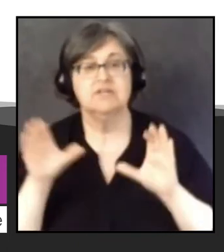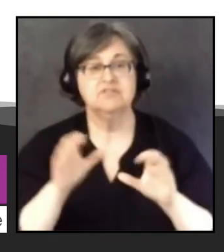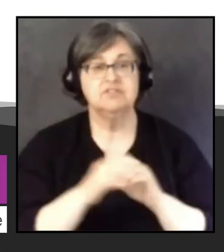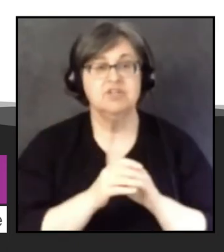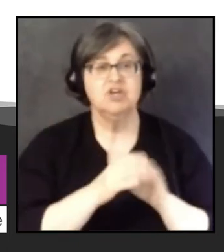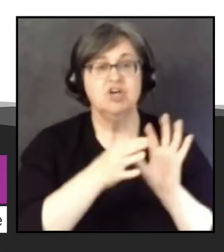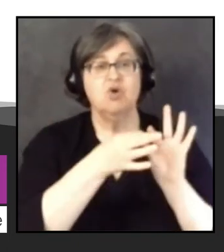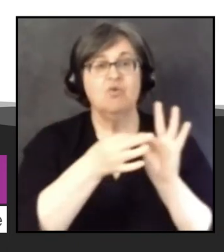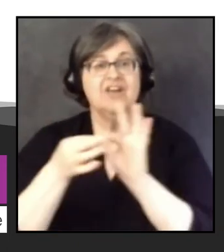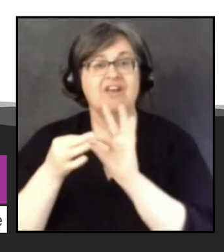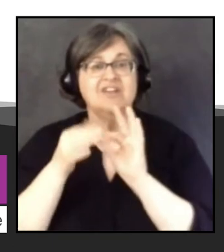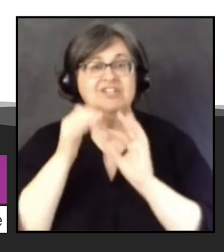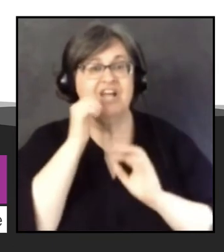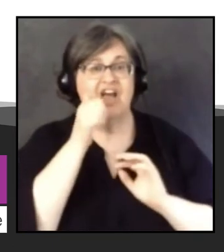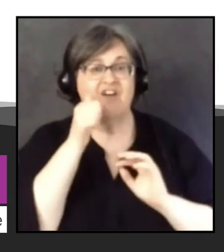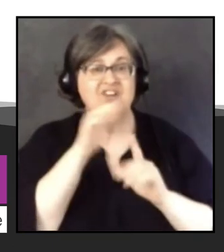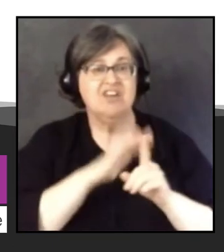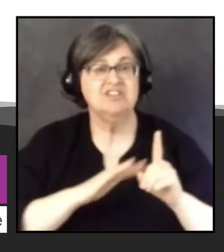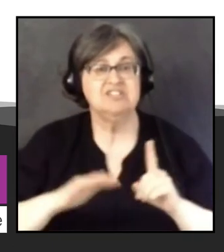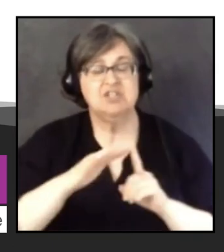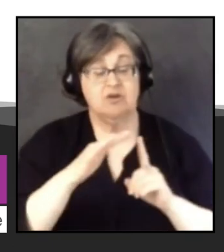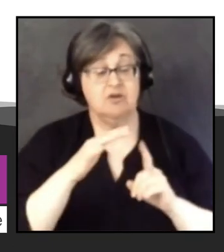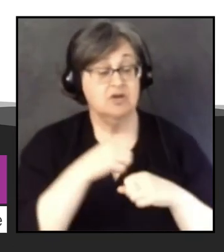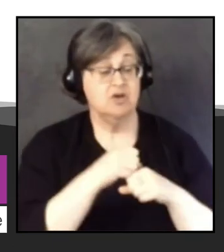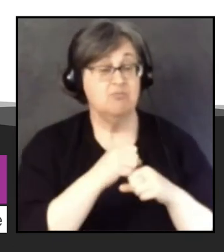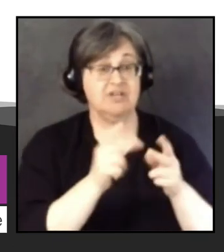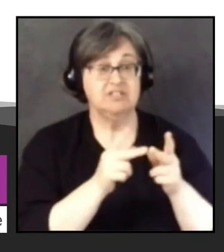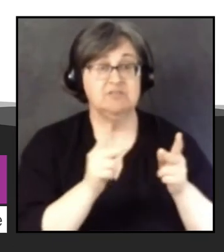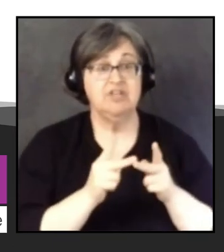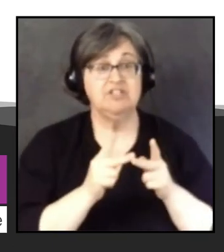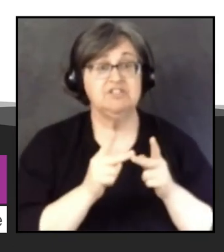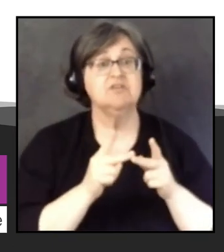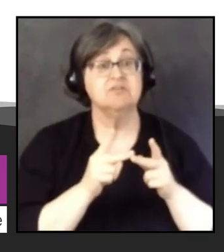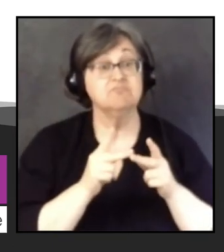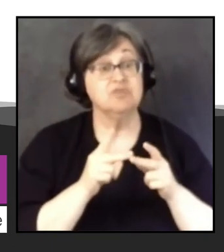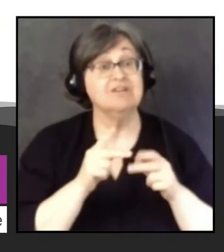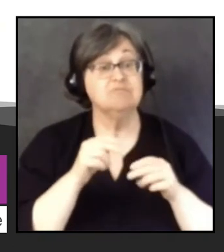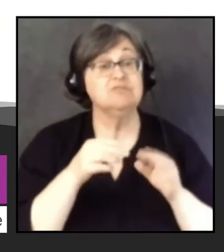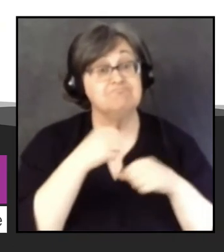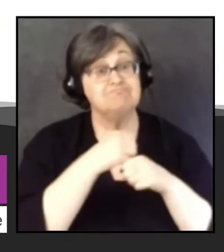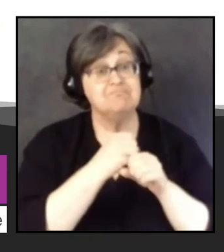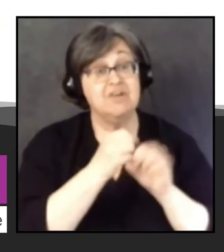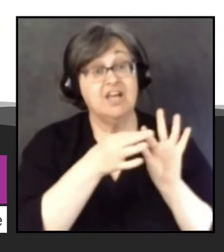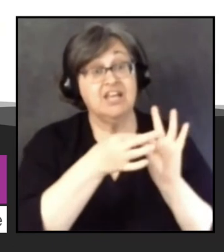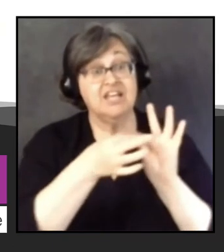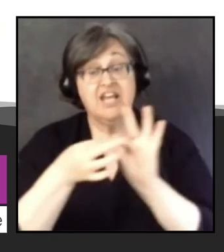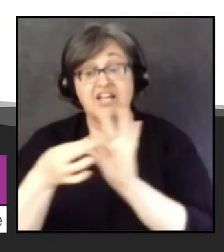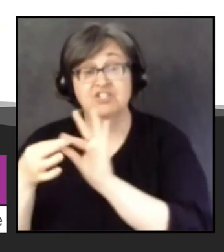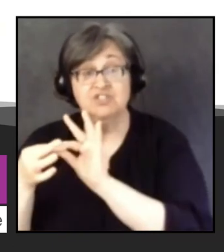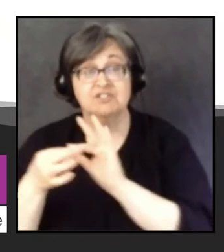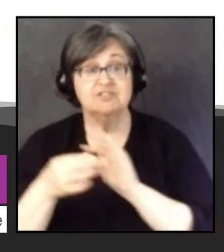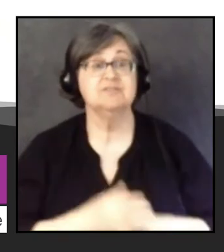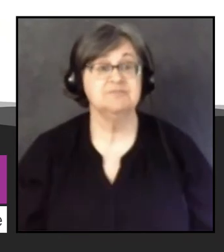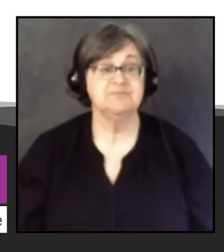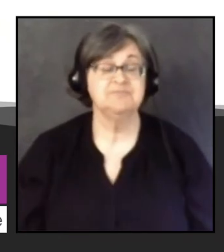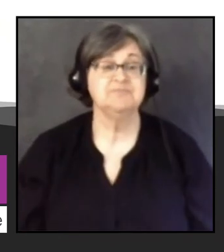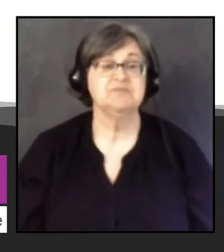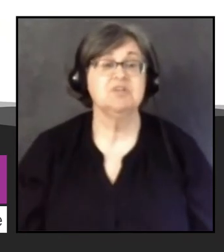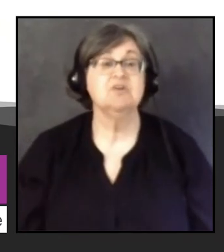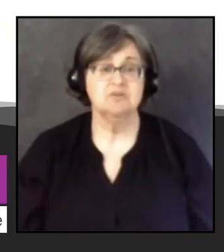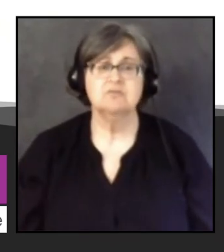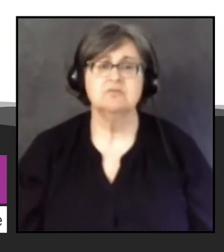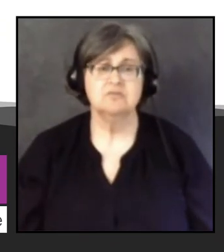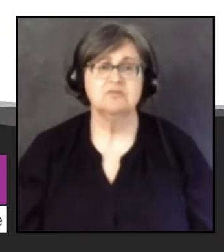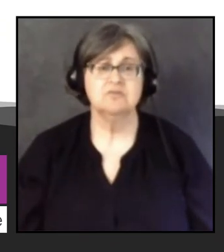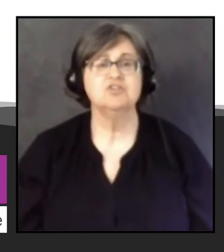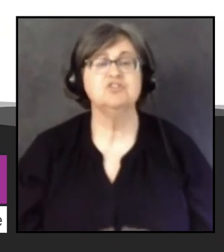to everyday context, make space and create connections. Next slide. So I worked on two